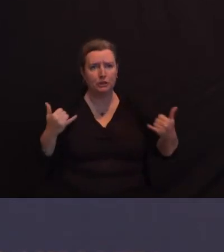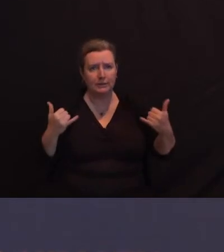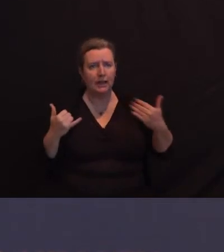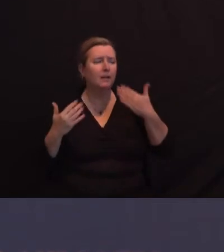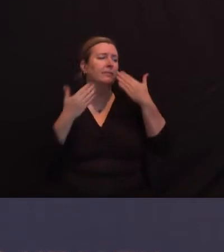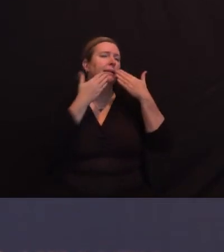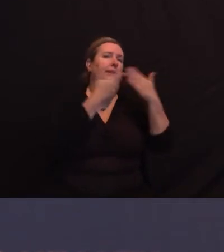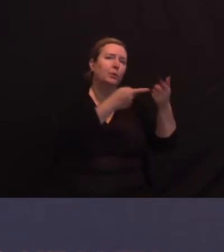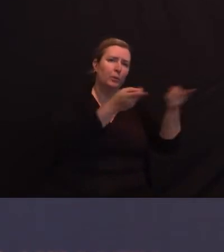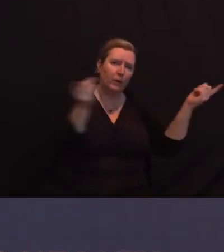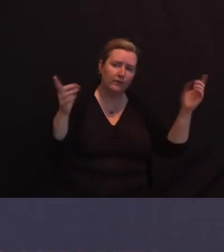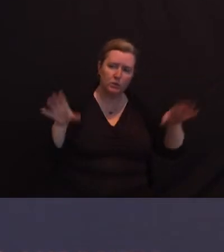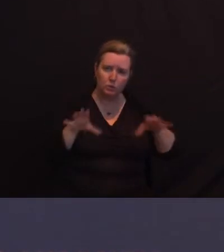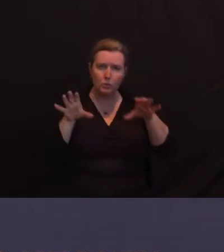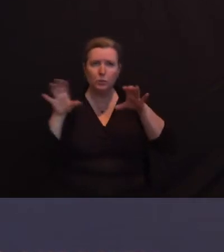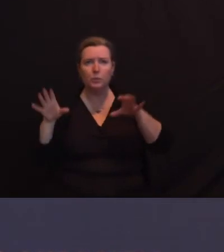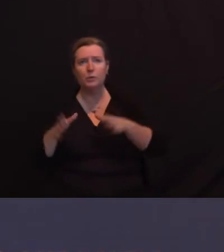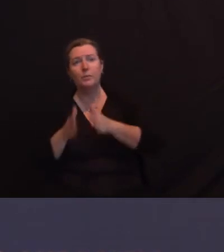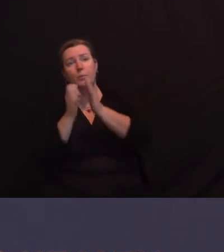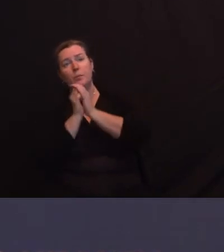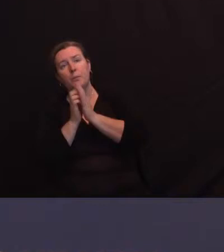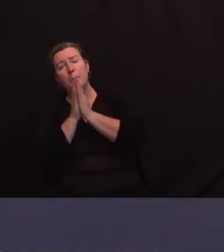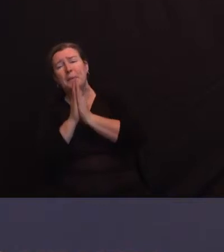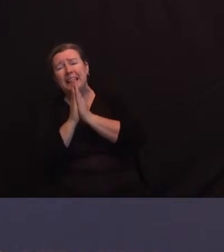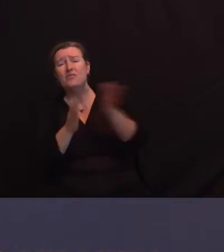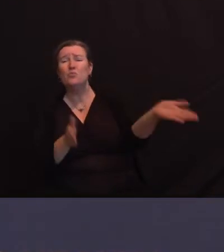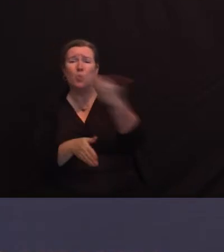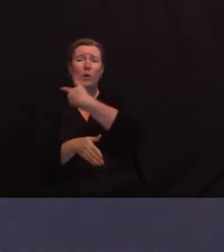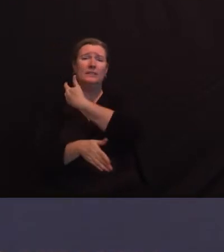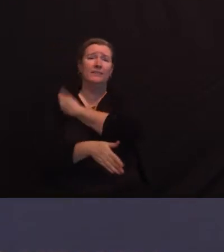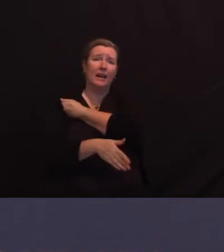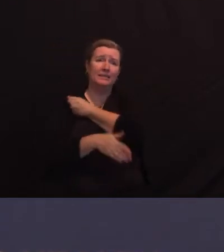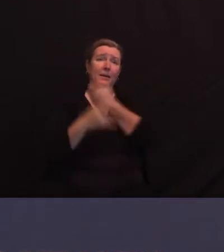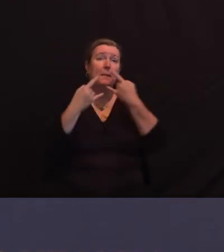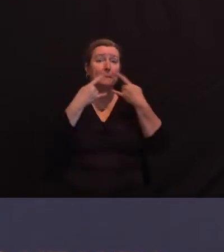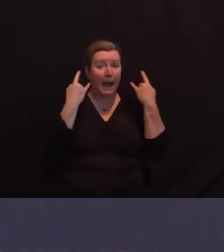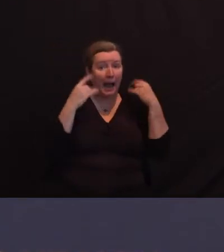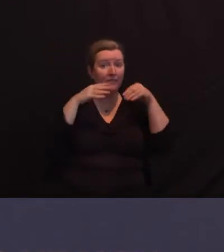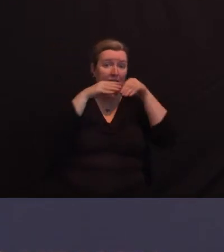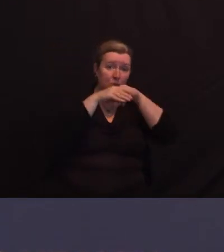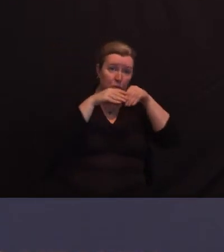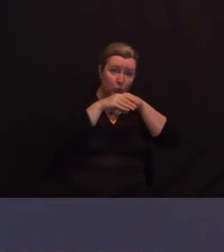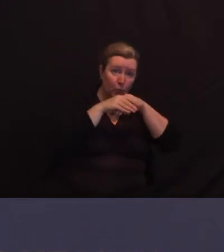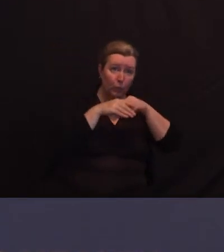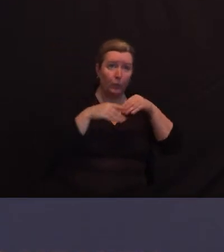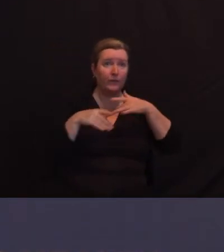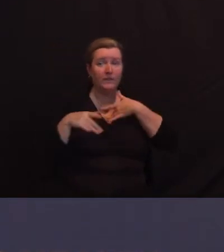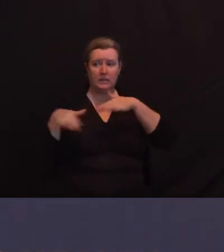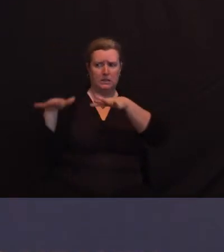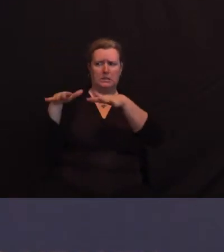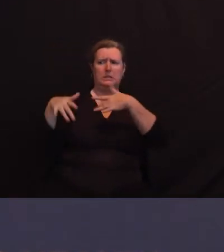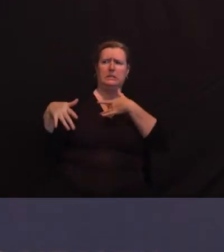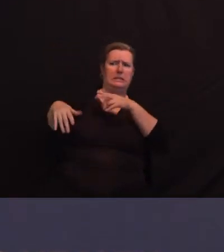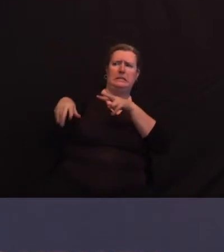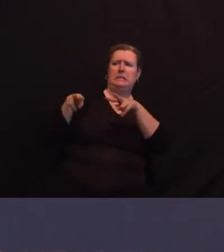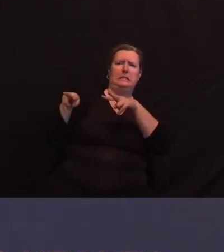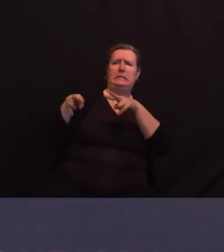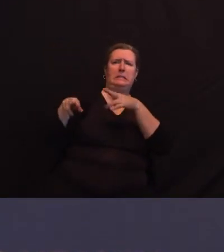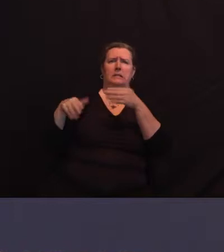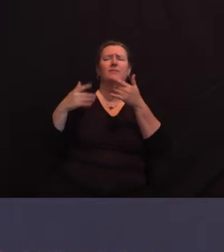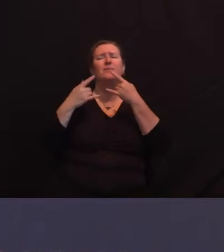doing. Please get vaccinated. Wear masks indoors if you're not sure what the vaccination status is of folks with